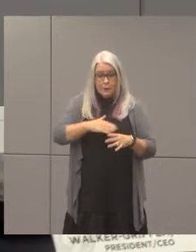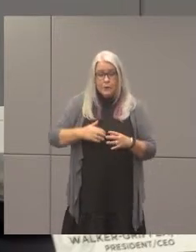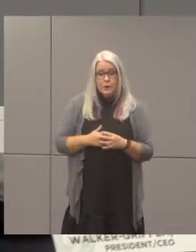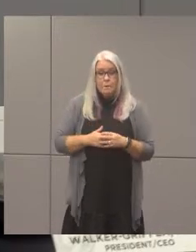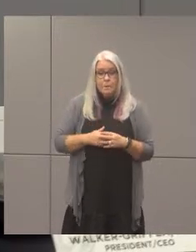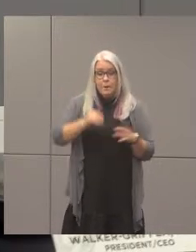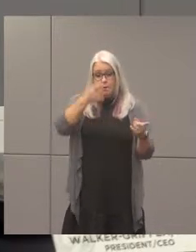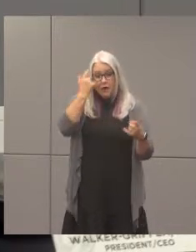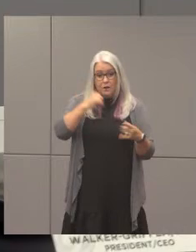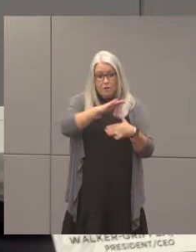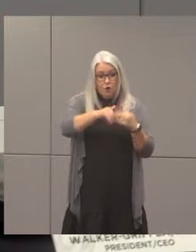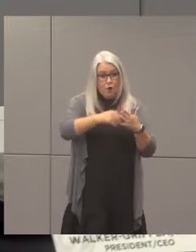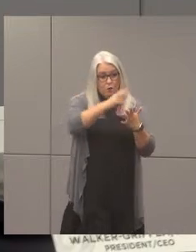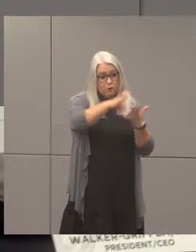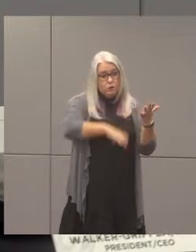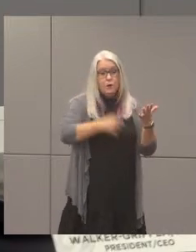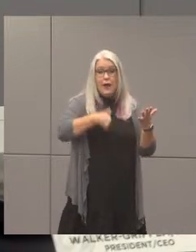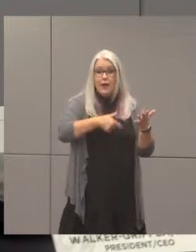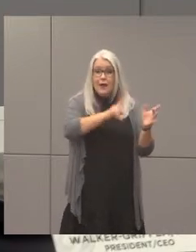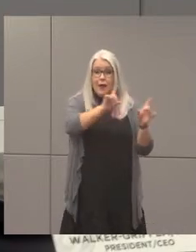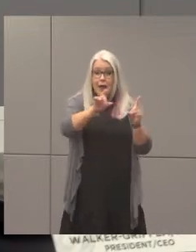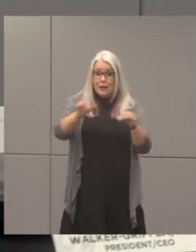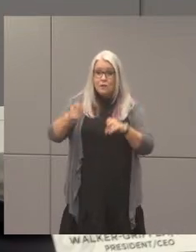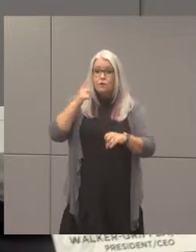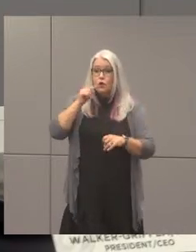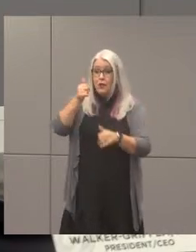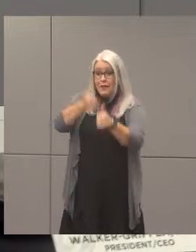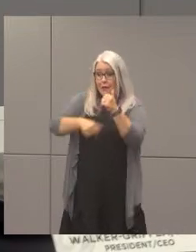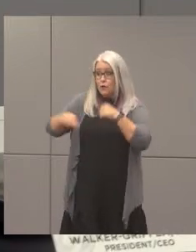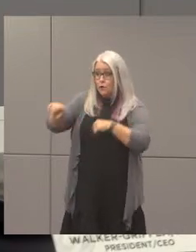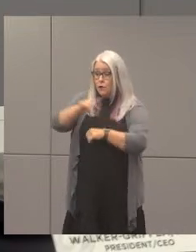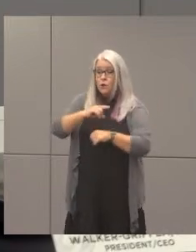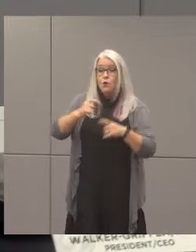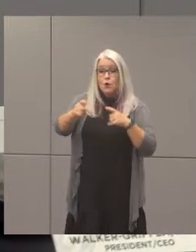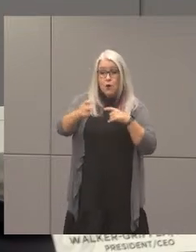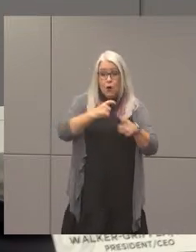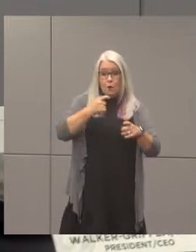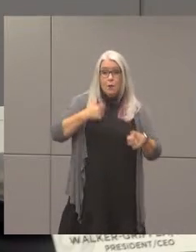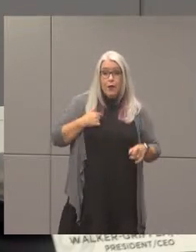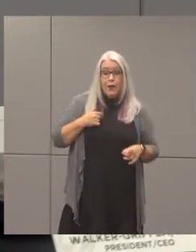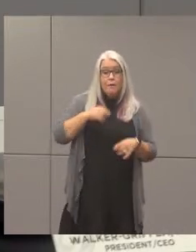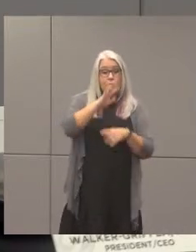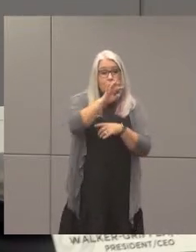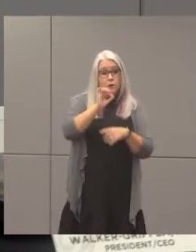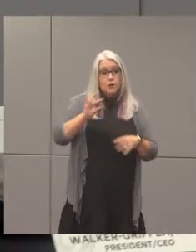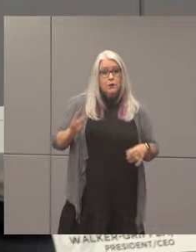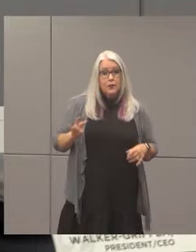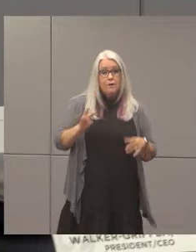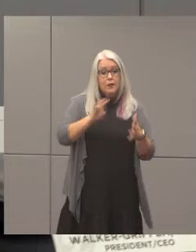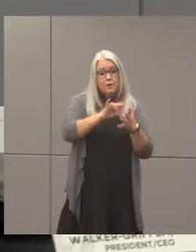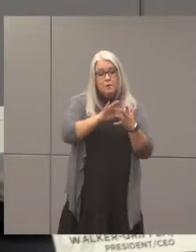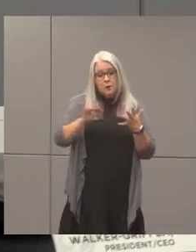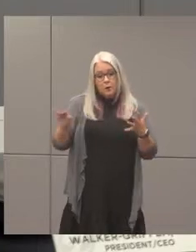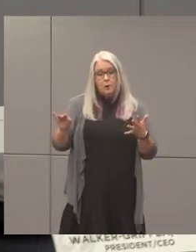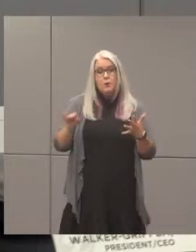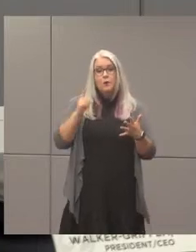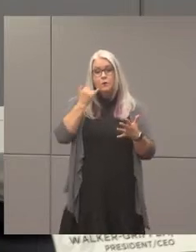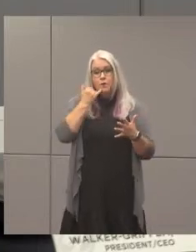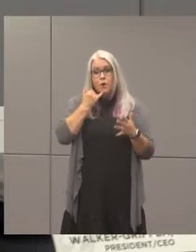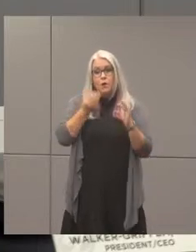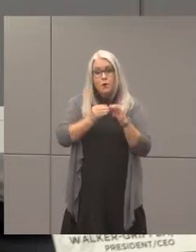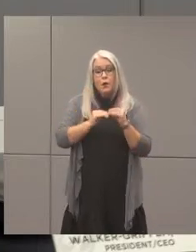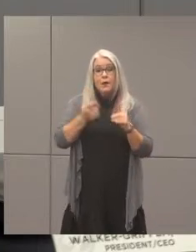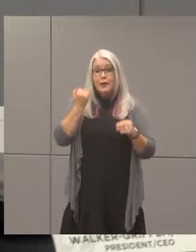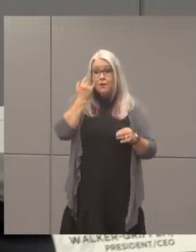information, I requested each of you call me on my cell phone at 407, and the rest. If I